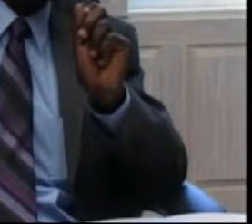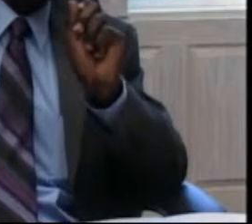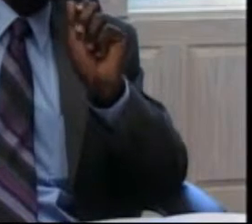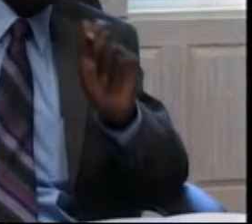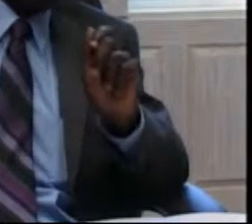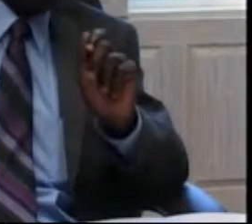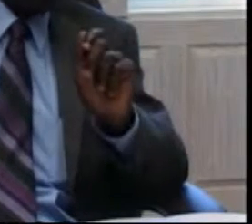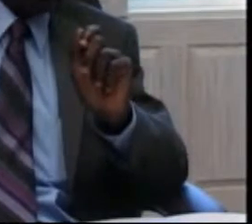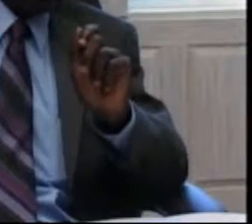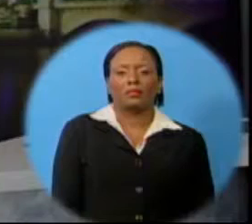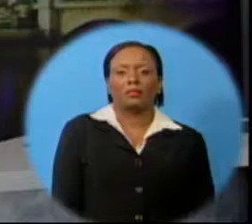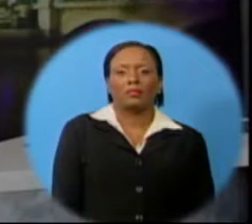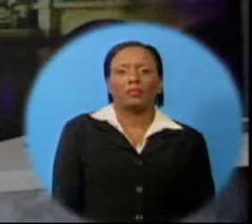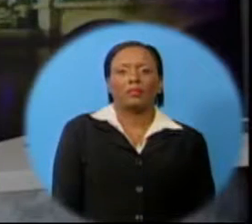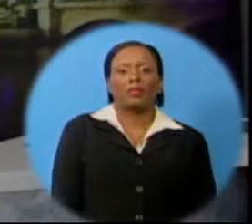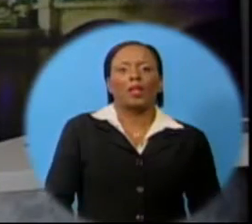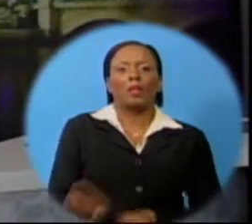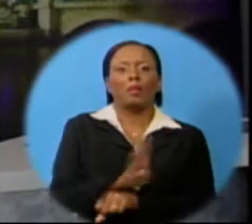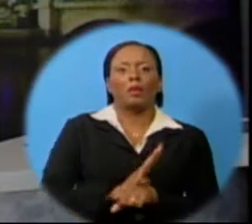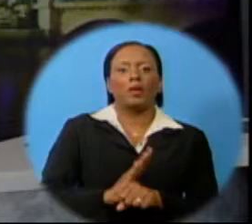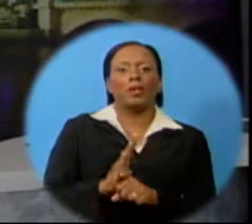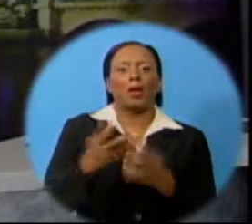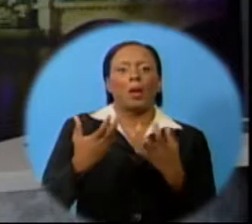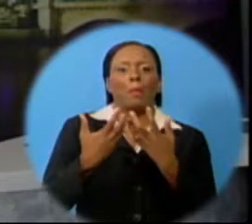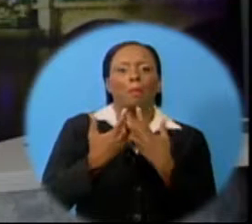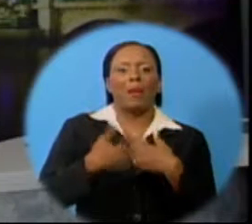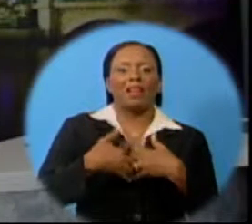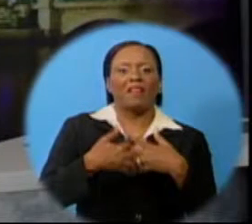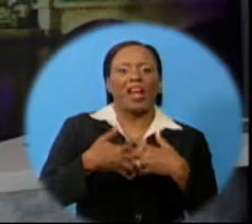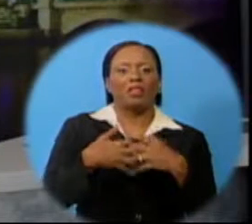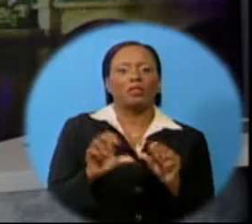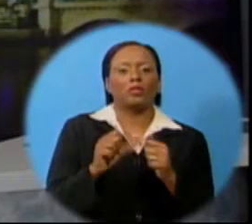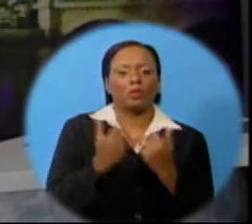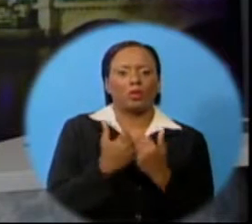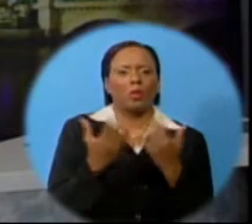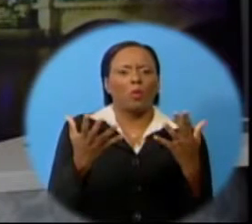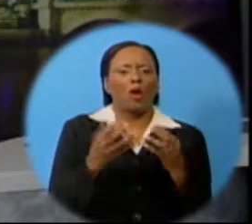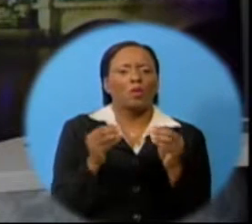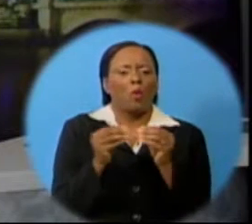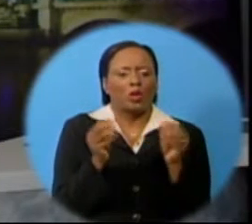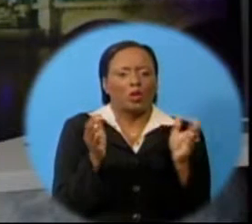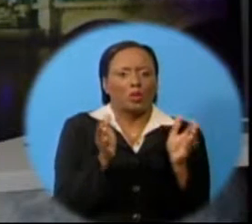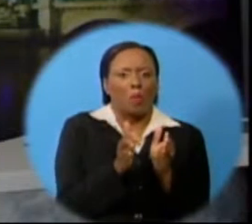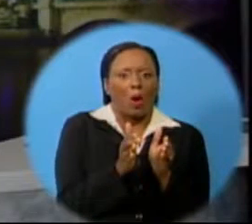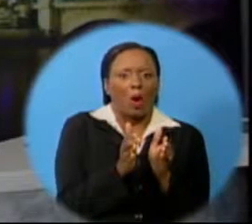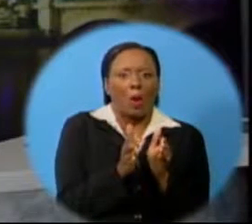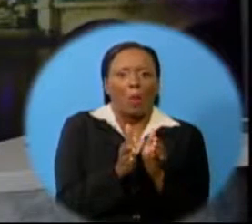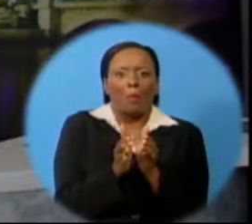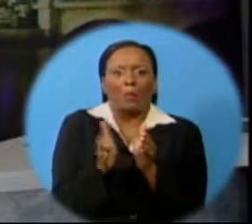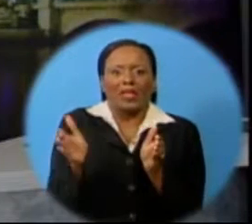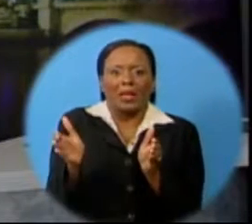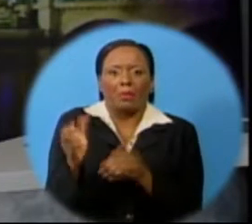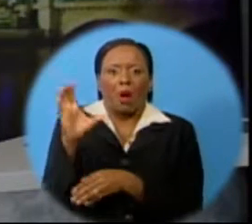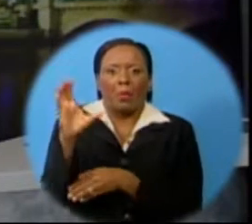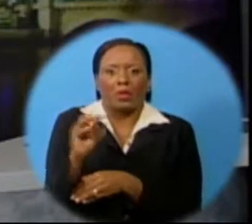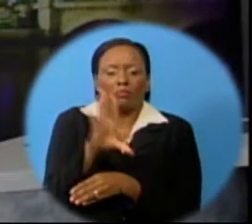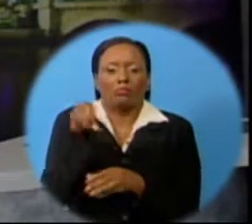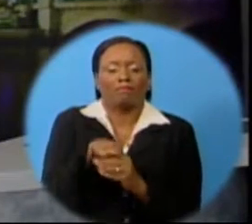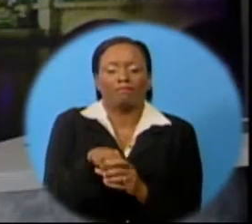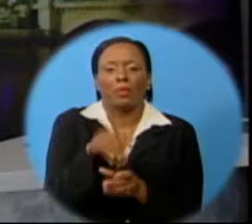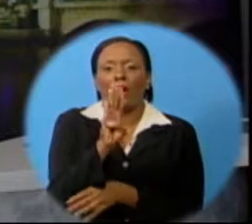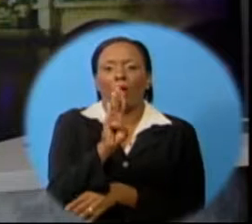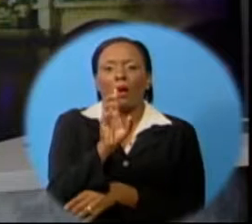will become a thing of the past. The Barbados Manufacturers Association wants more small and medium-sized enterprises